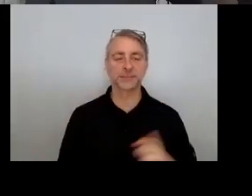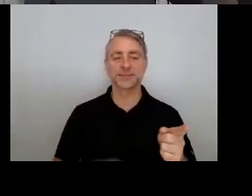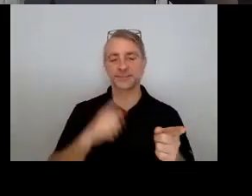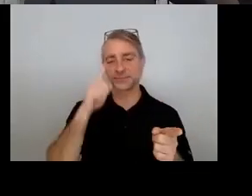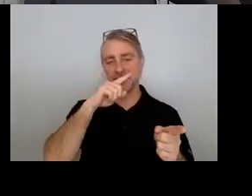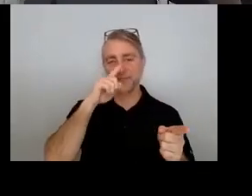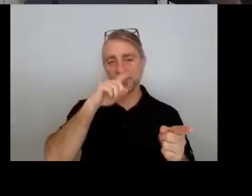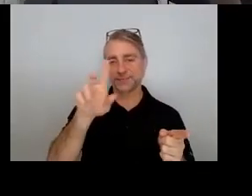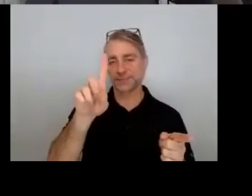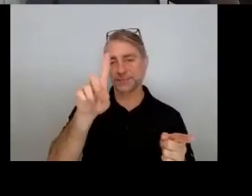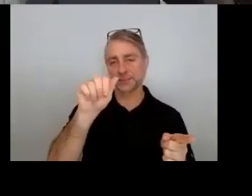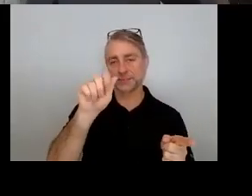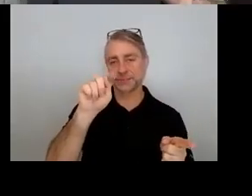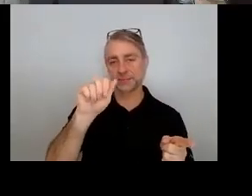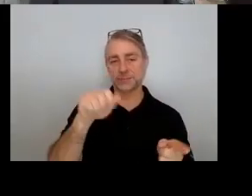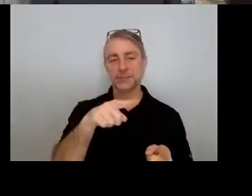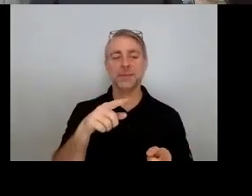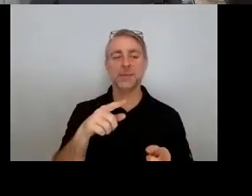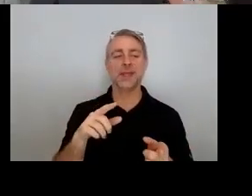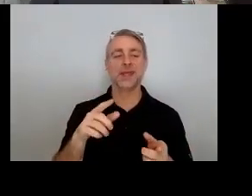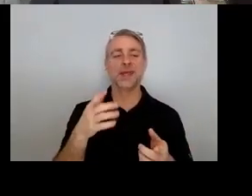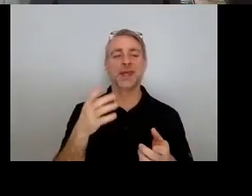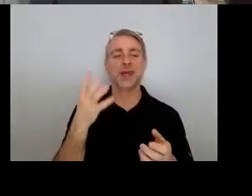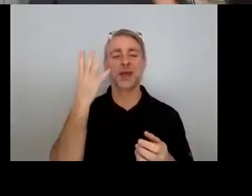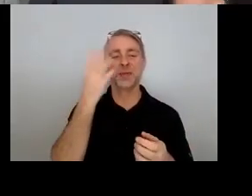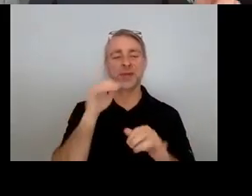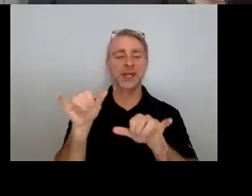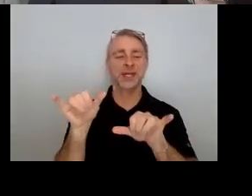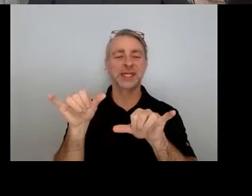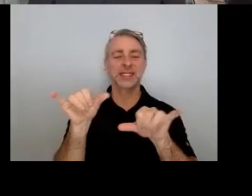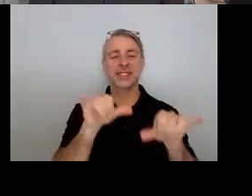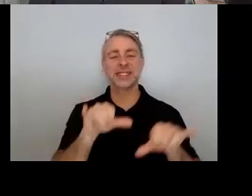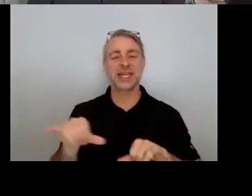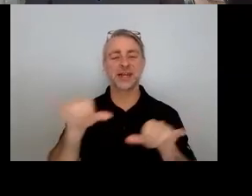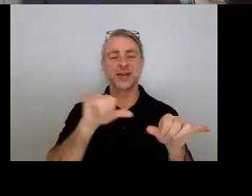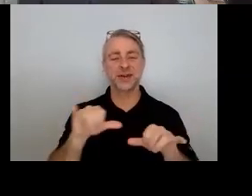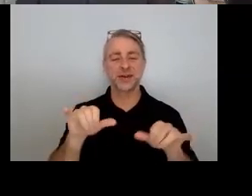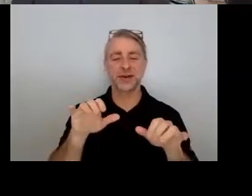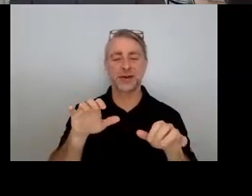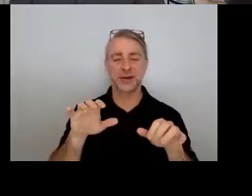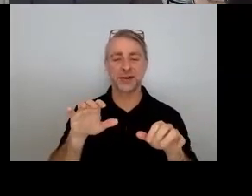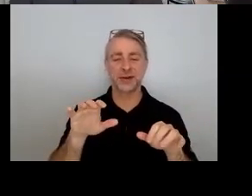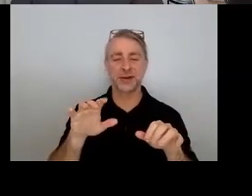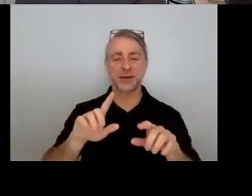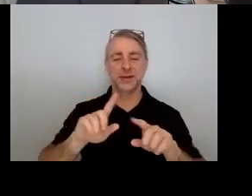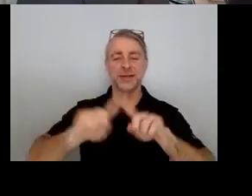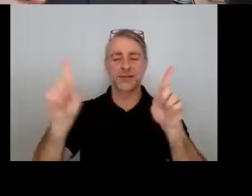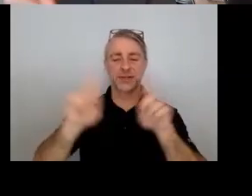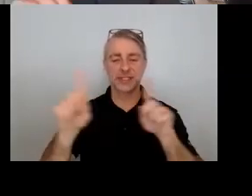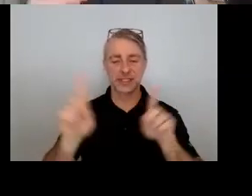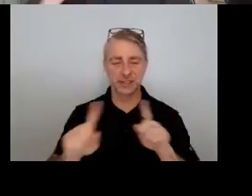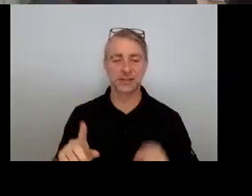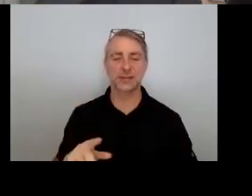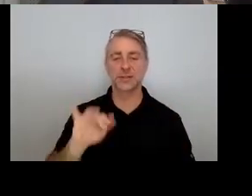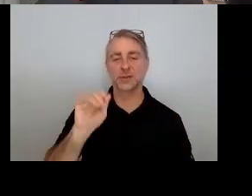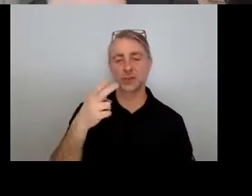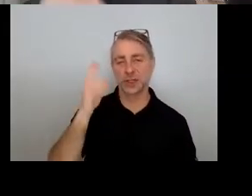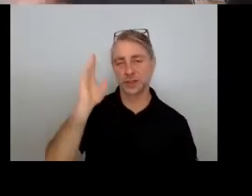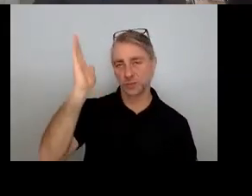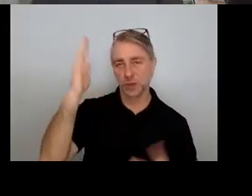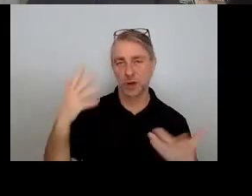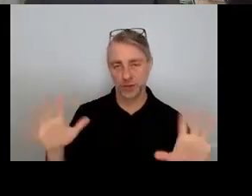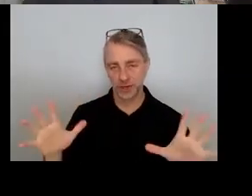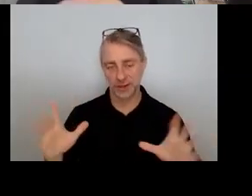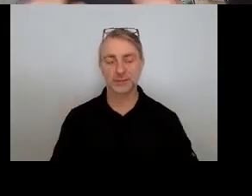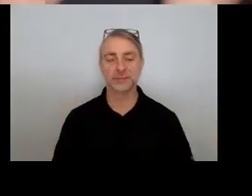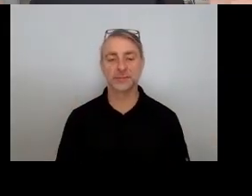all kind of standardized mean difference family effect sizes, or the D family effect sizes that Josh was talking about earlier. But